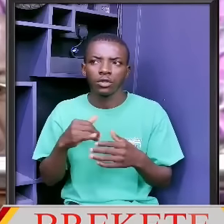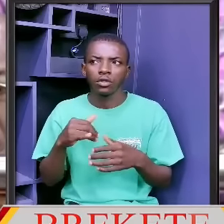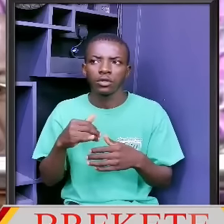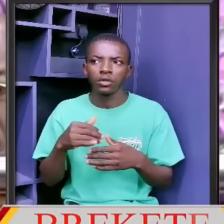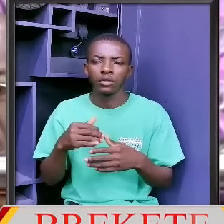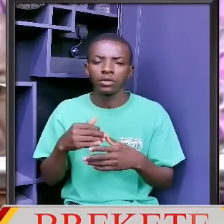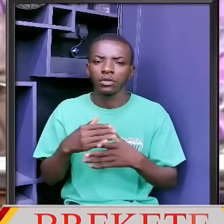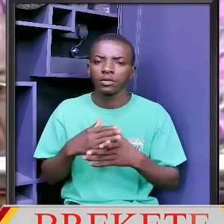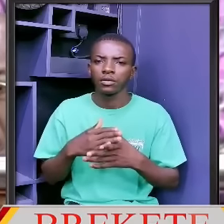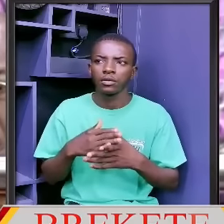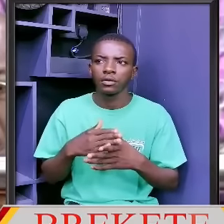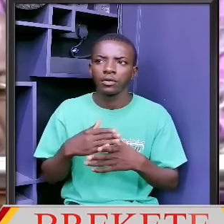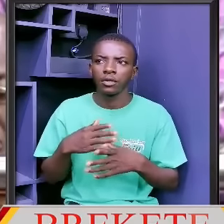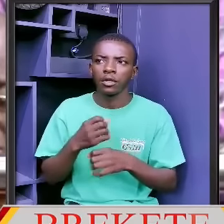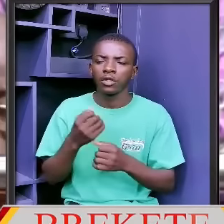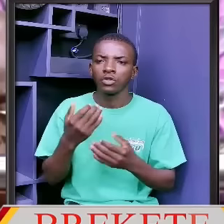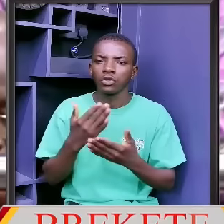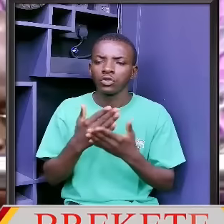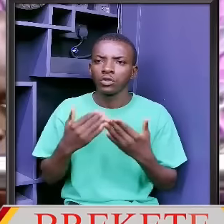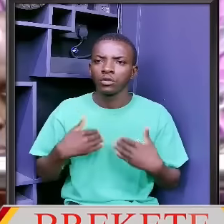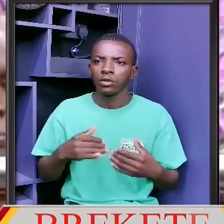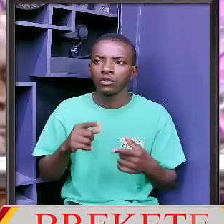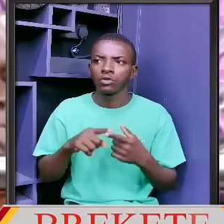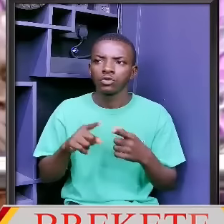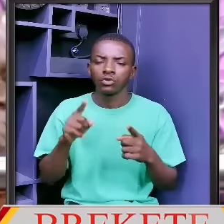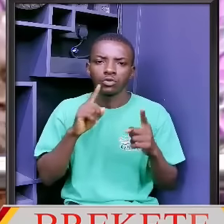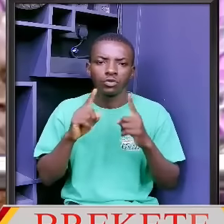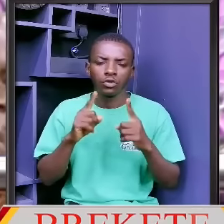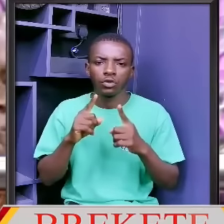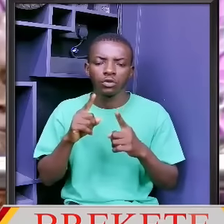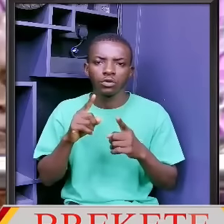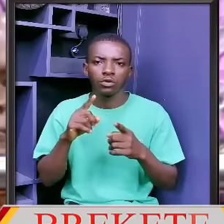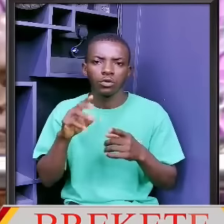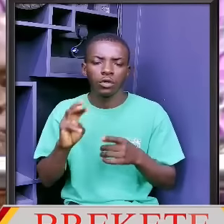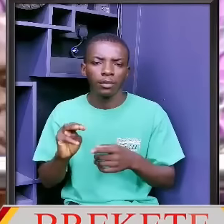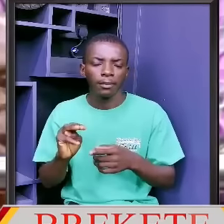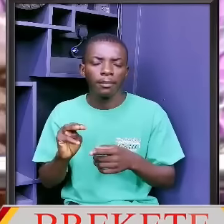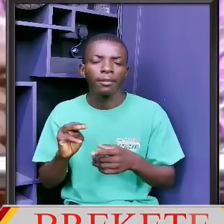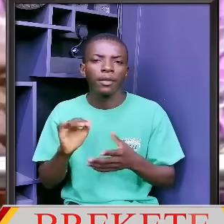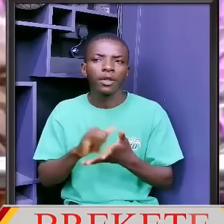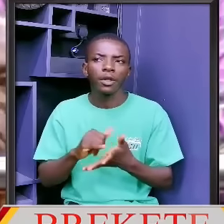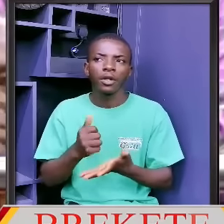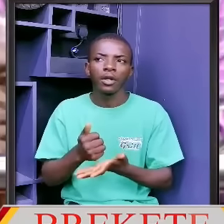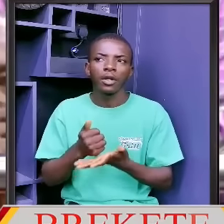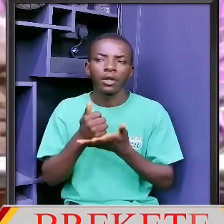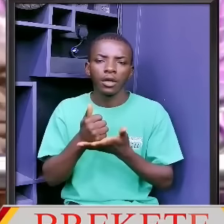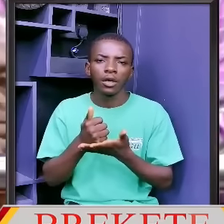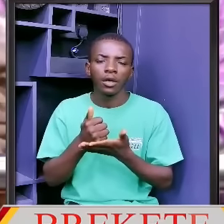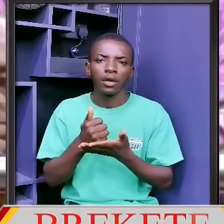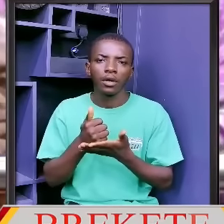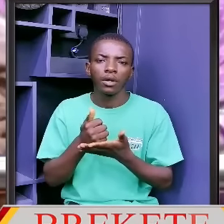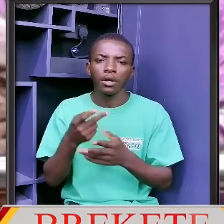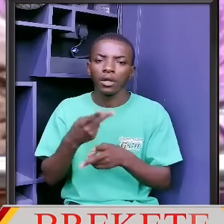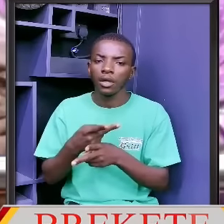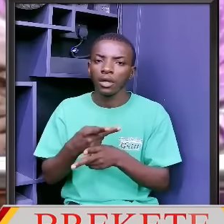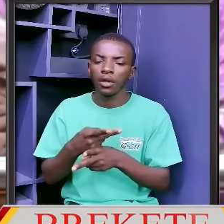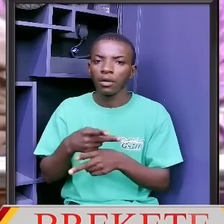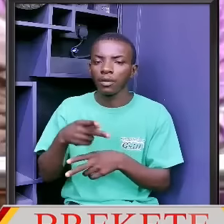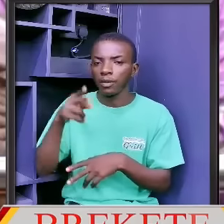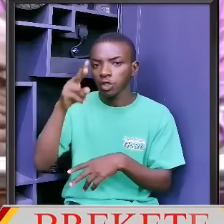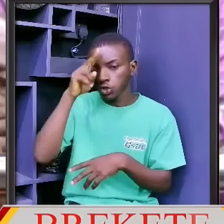to, I get somebody to talk to him so that he can help me take care of my